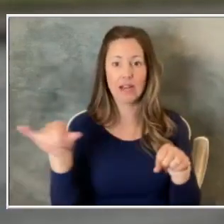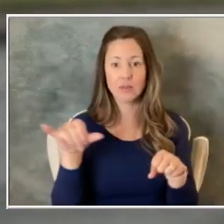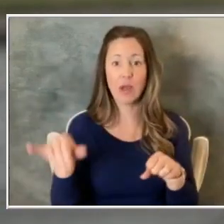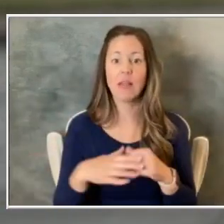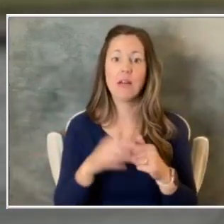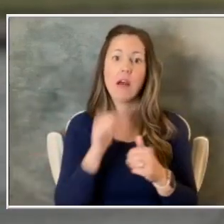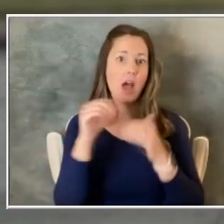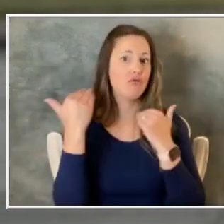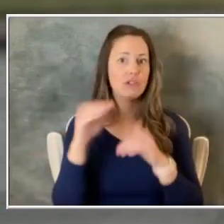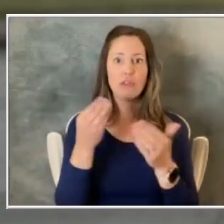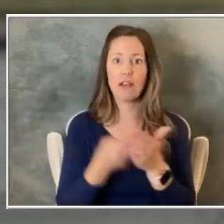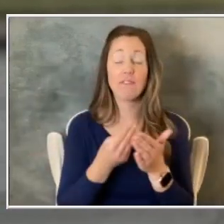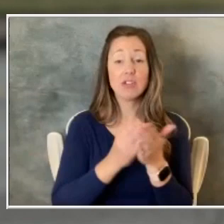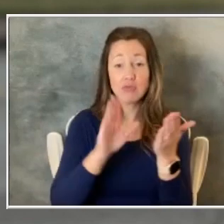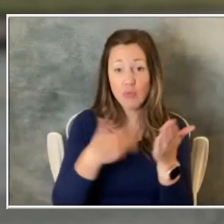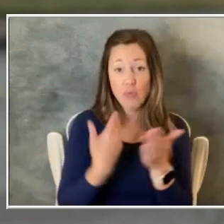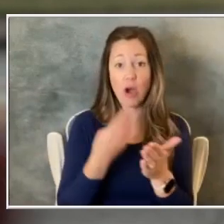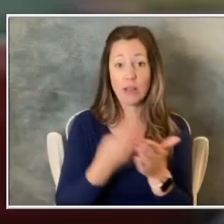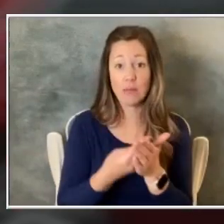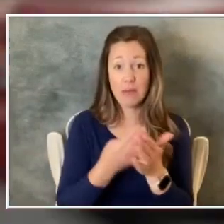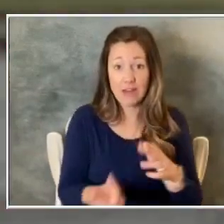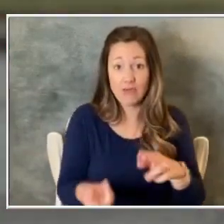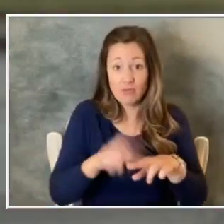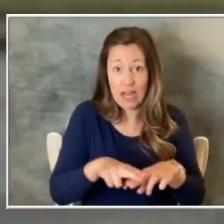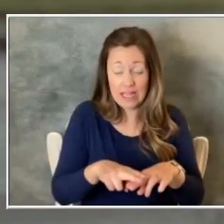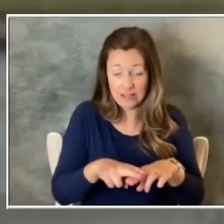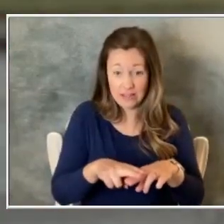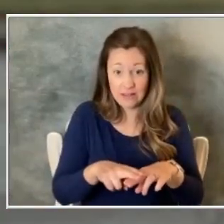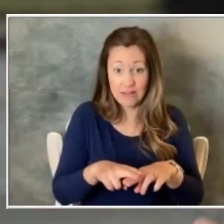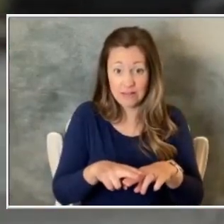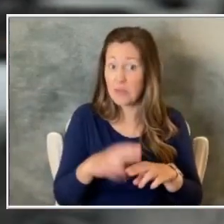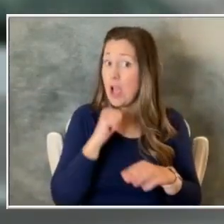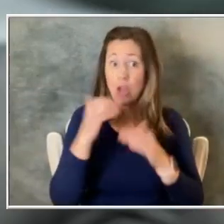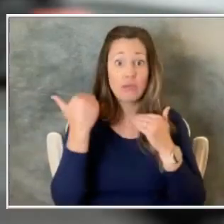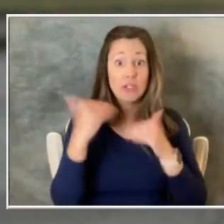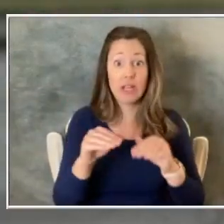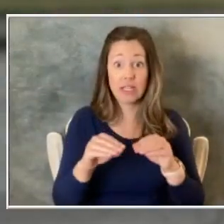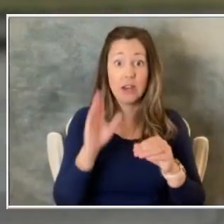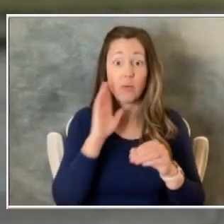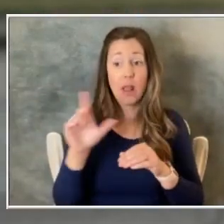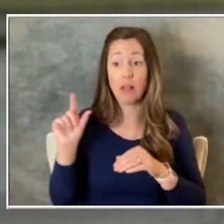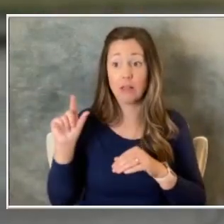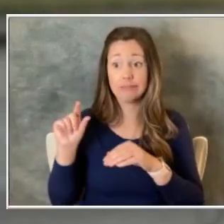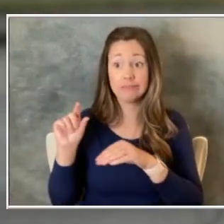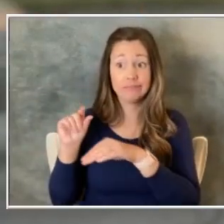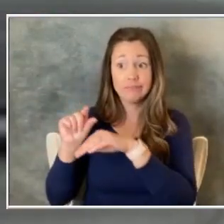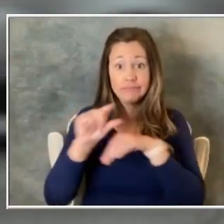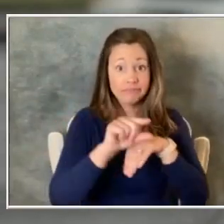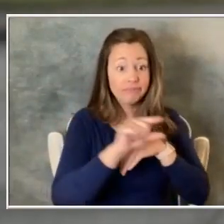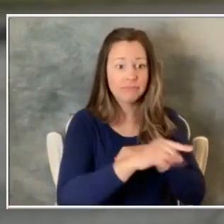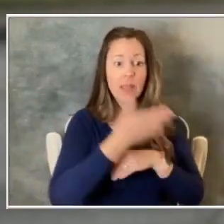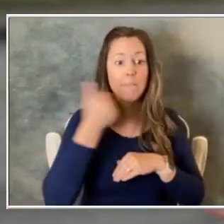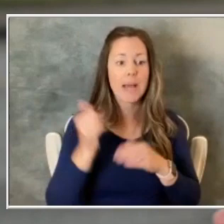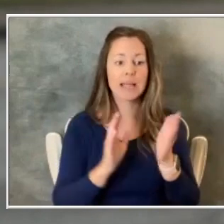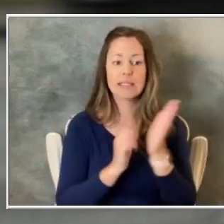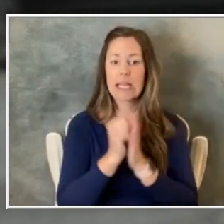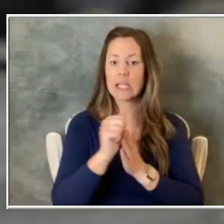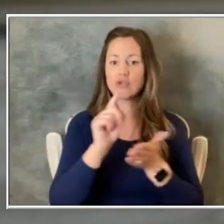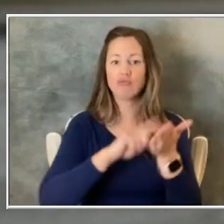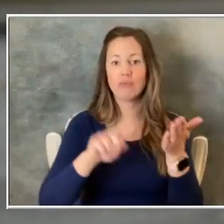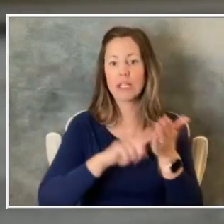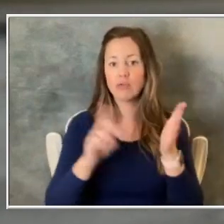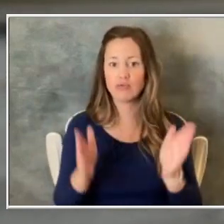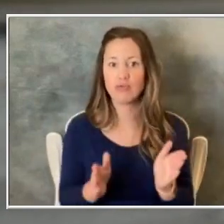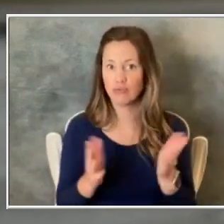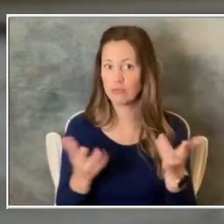funds. So all the money raised from this ride, unrestricted, goes to the best cancer researchers in the country. And yeah, we fund all types of